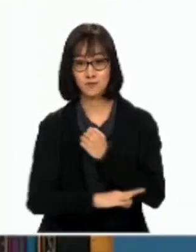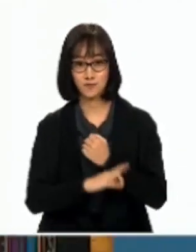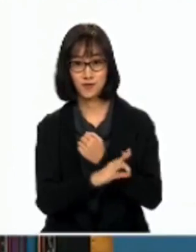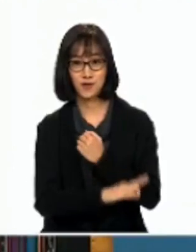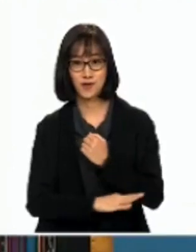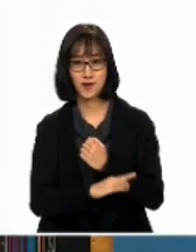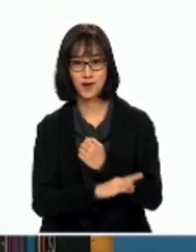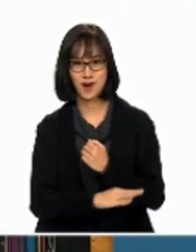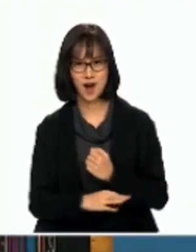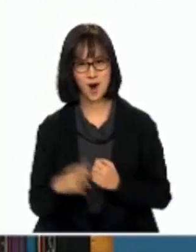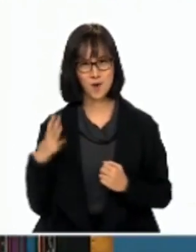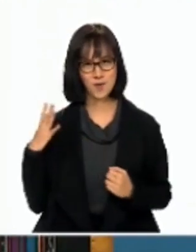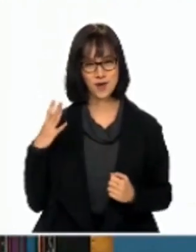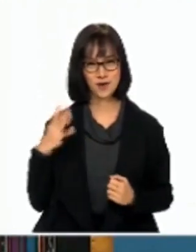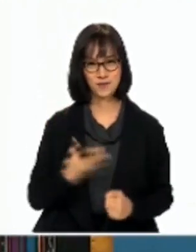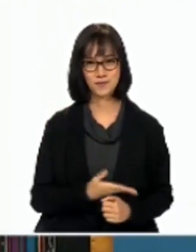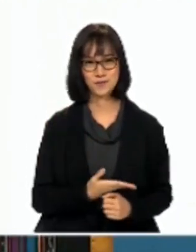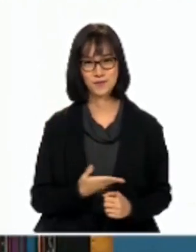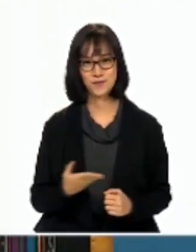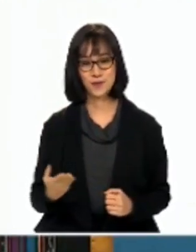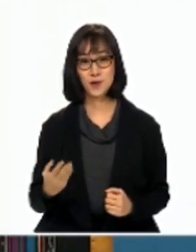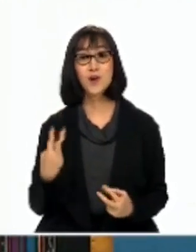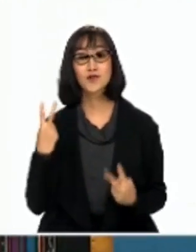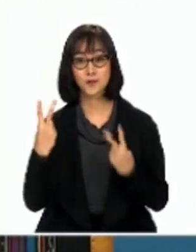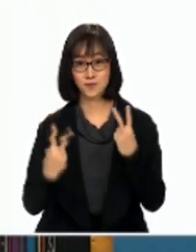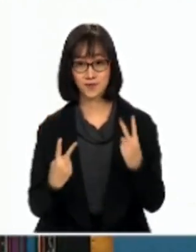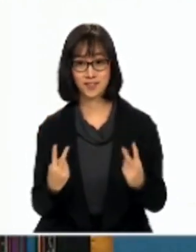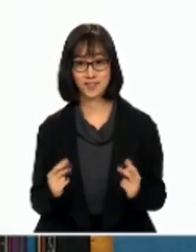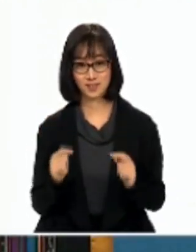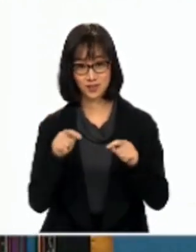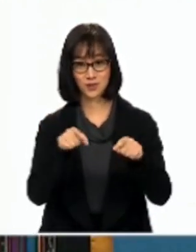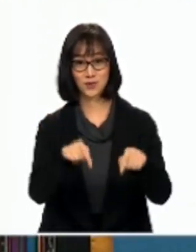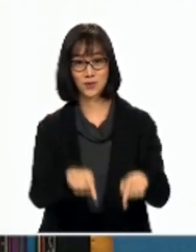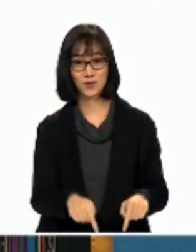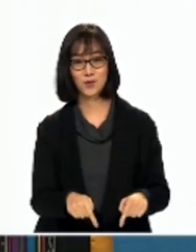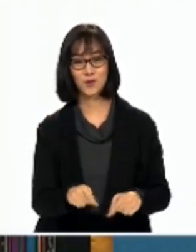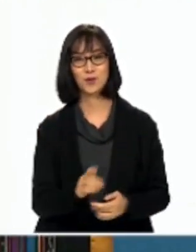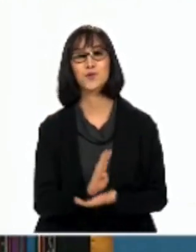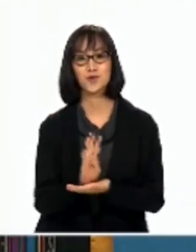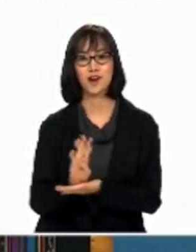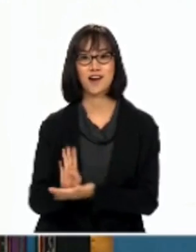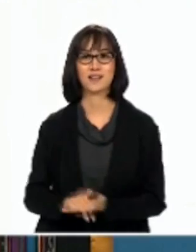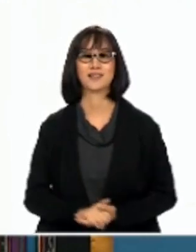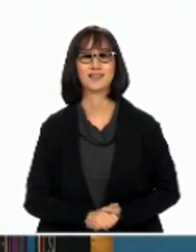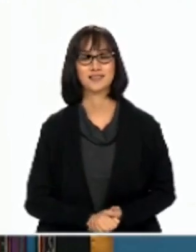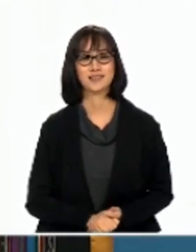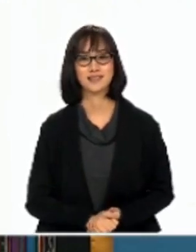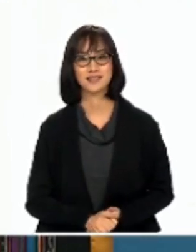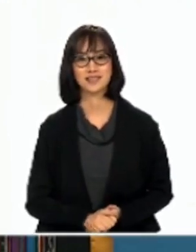you gentlemen to visit the place. They are all on the beach